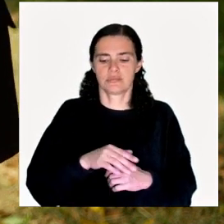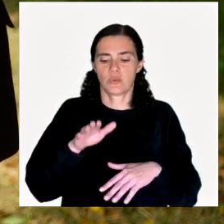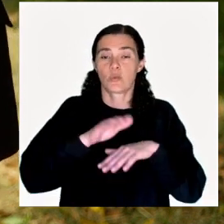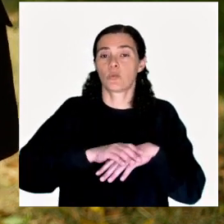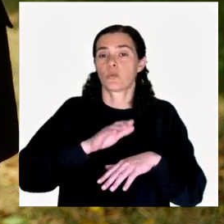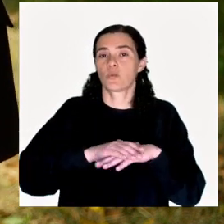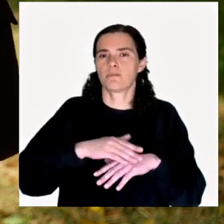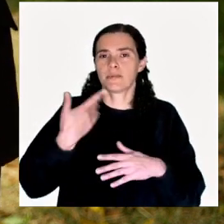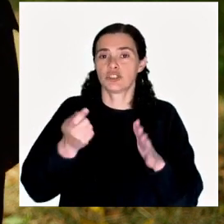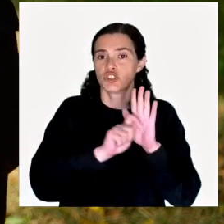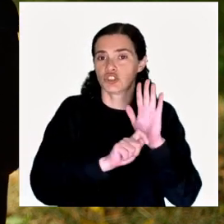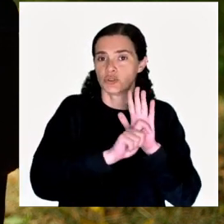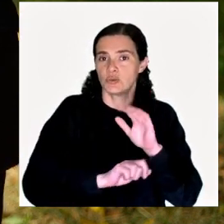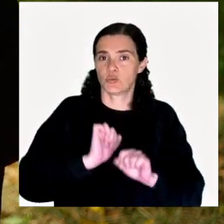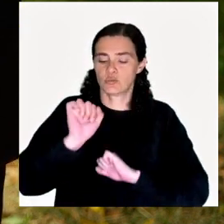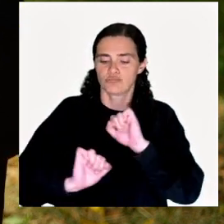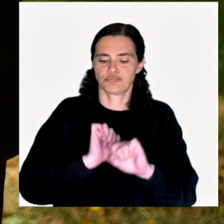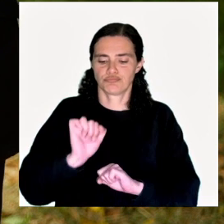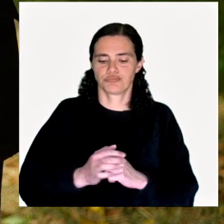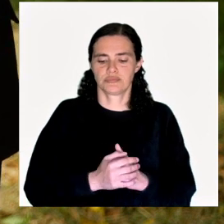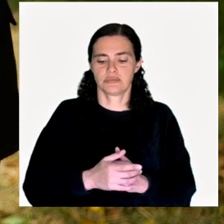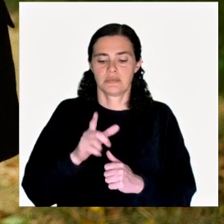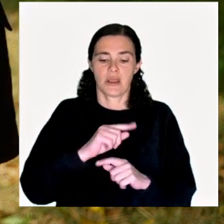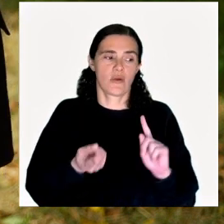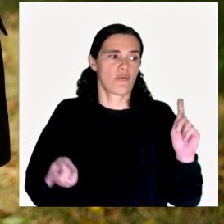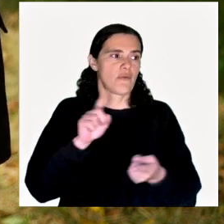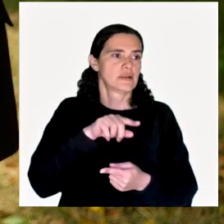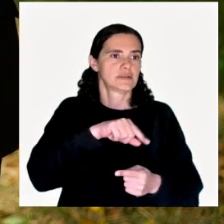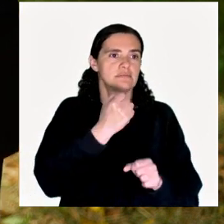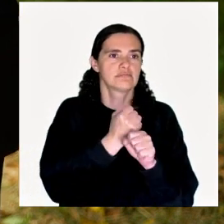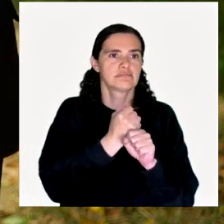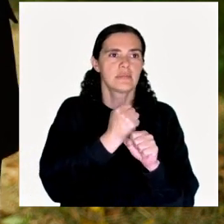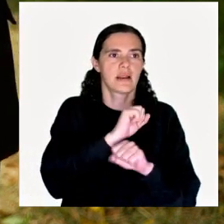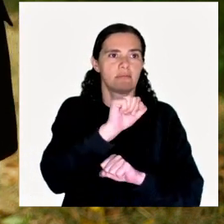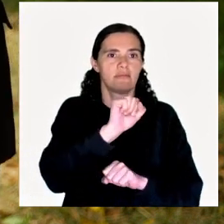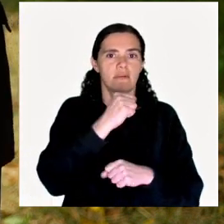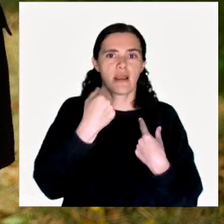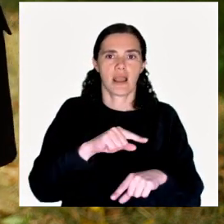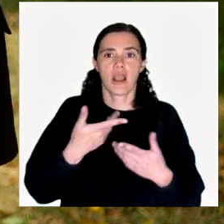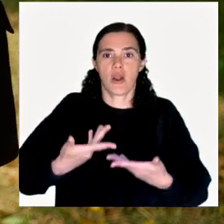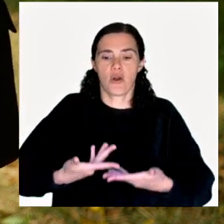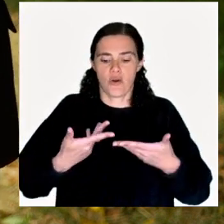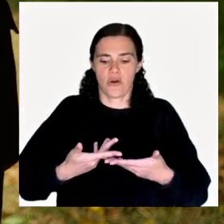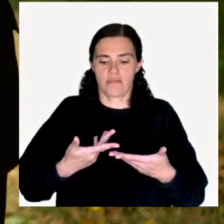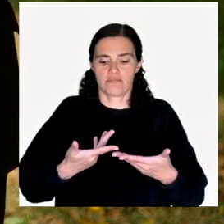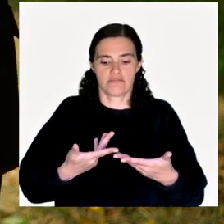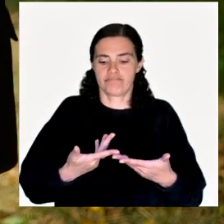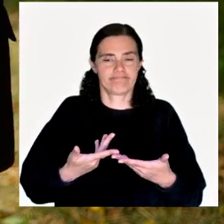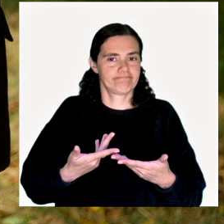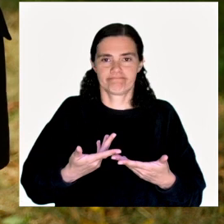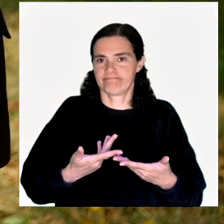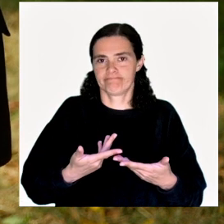of his status and the controversy around his work. Is not